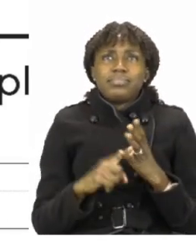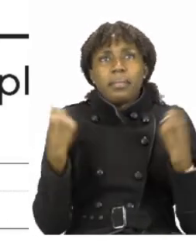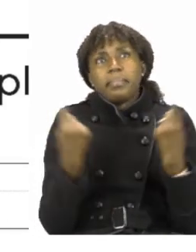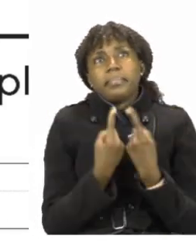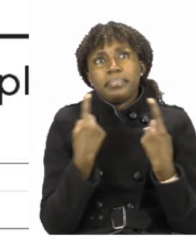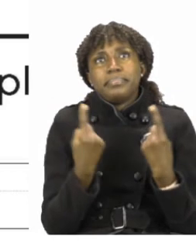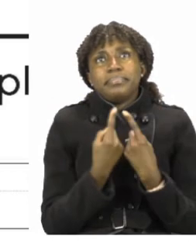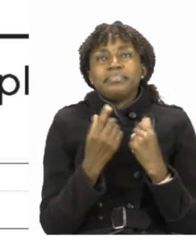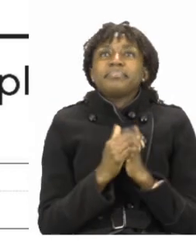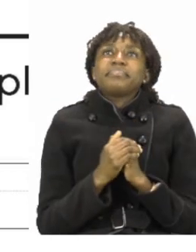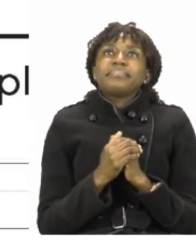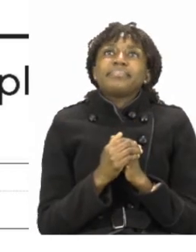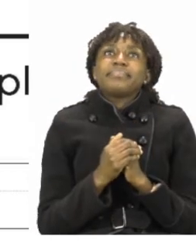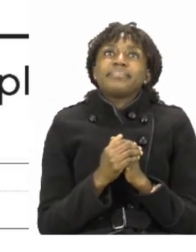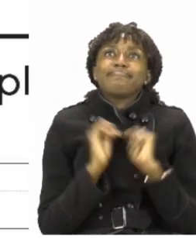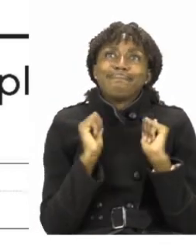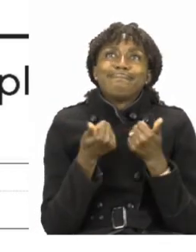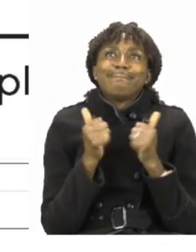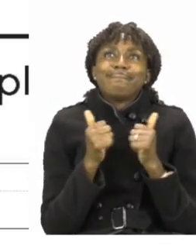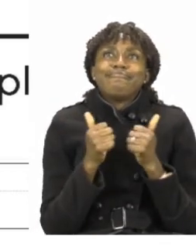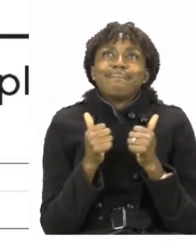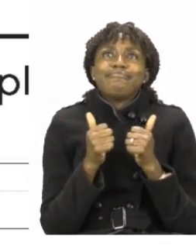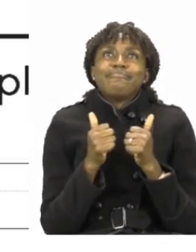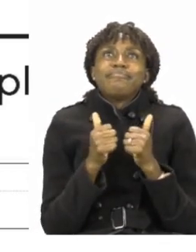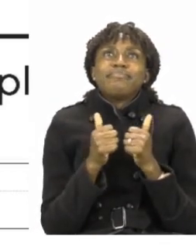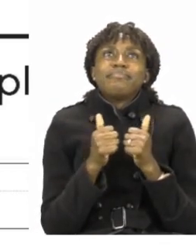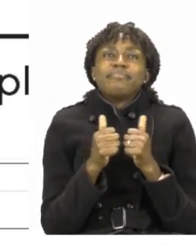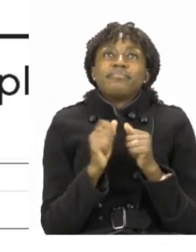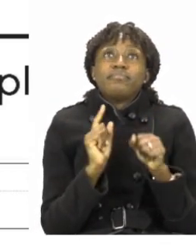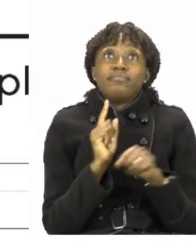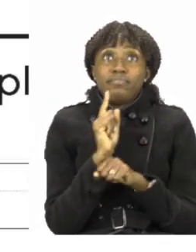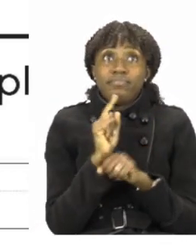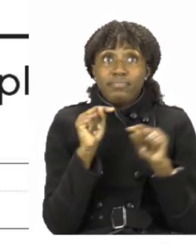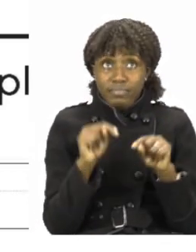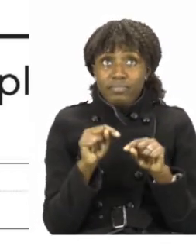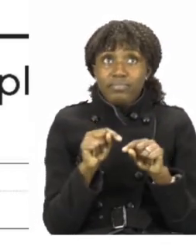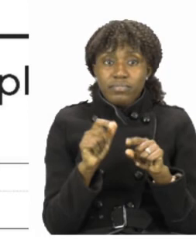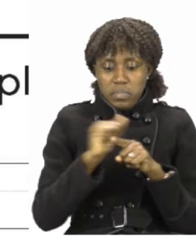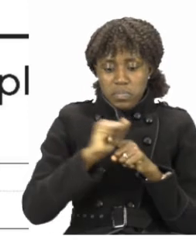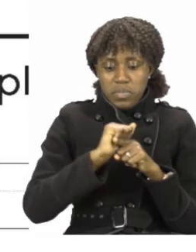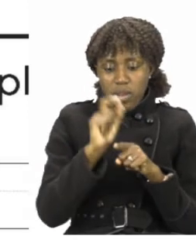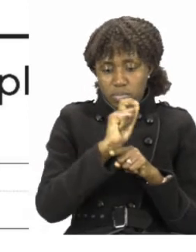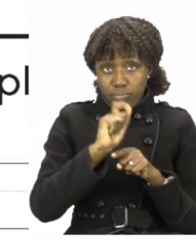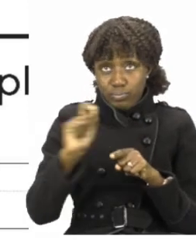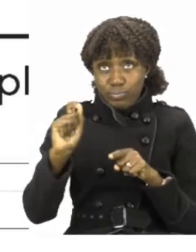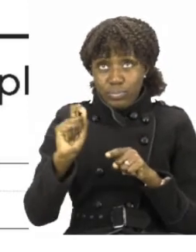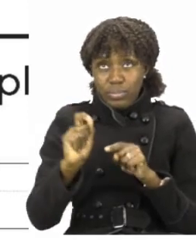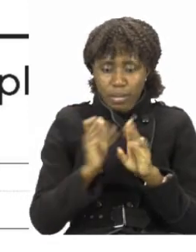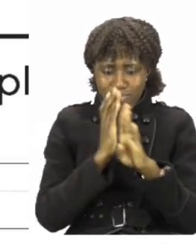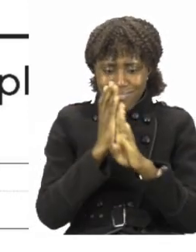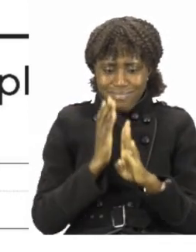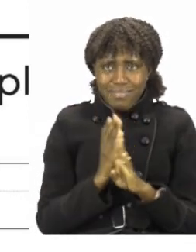play. Good job. So the first thing after reading is to trace each and every